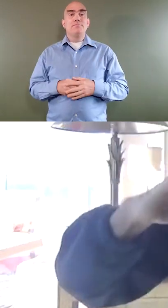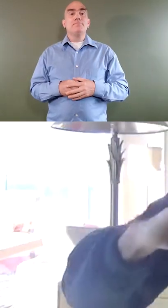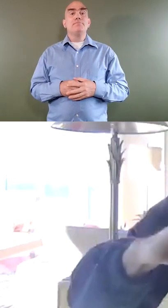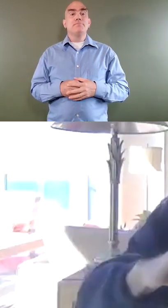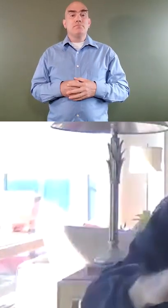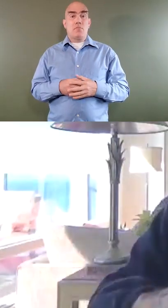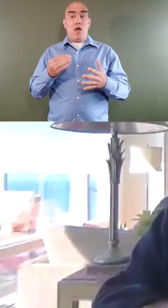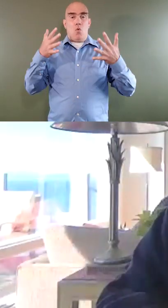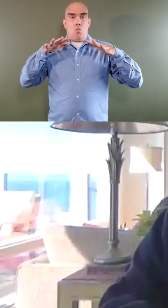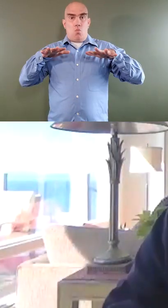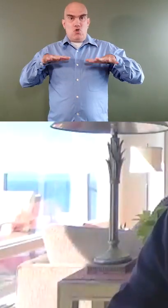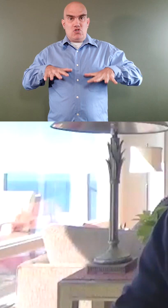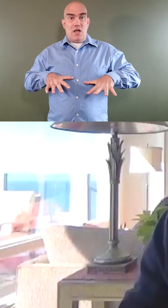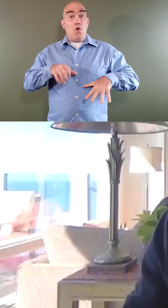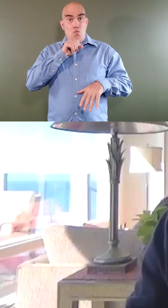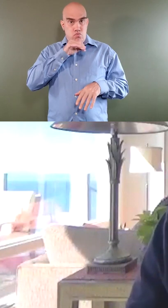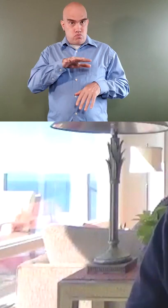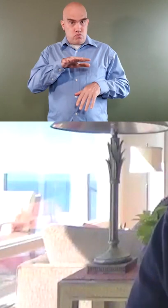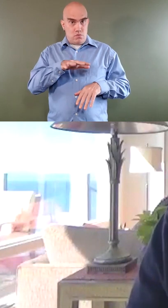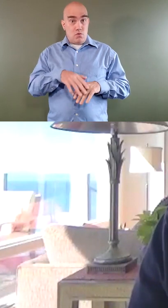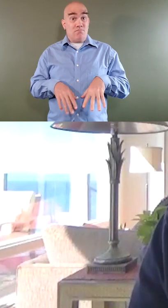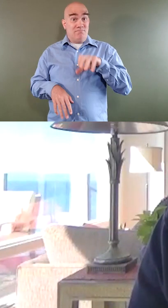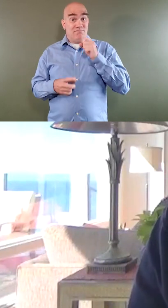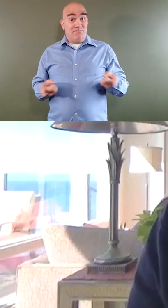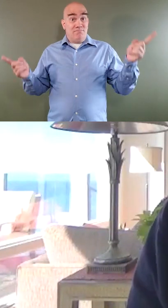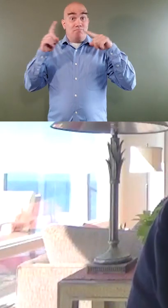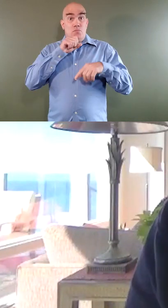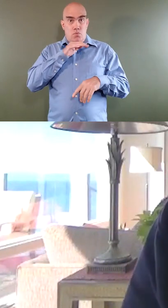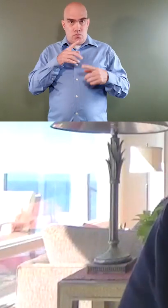and push down, exhaling.